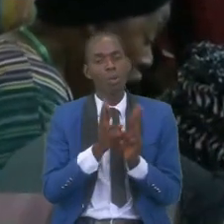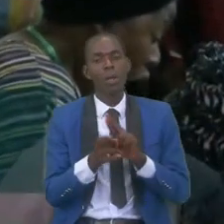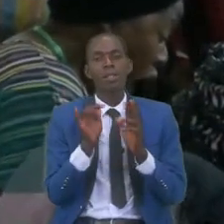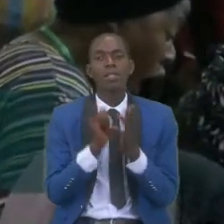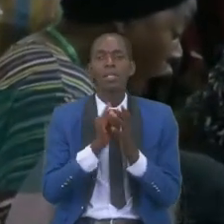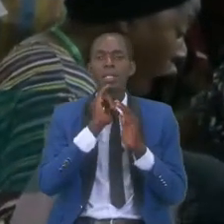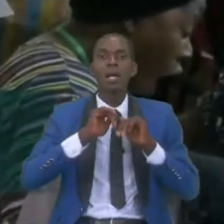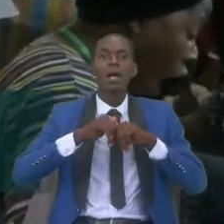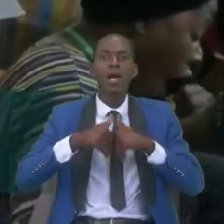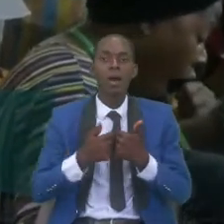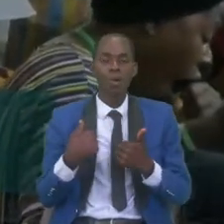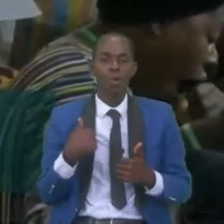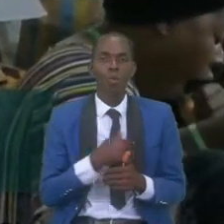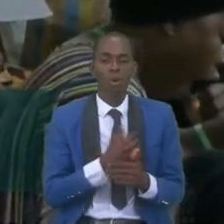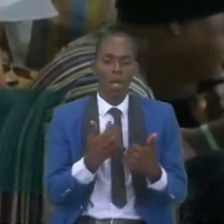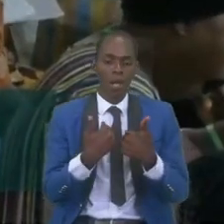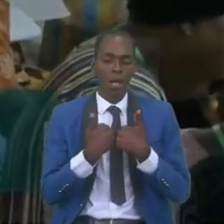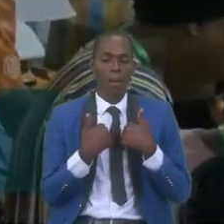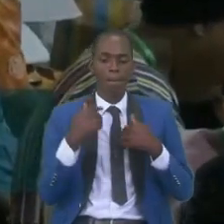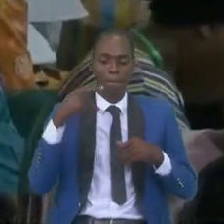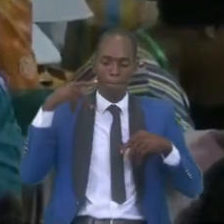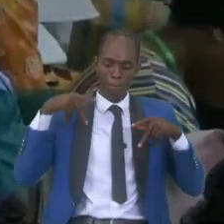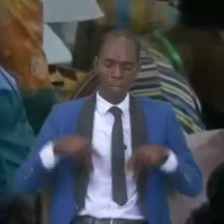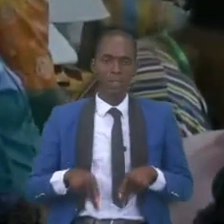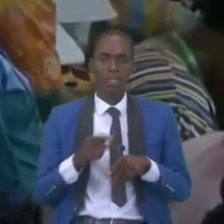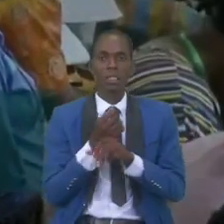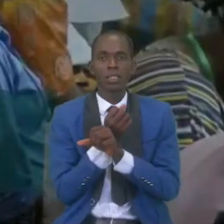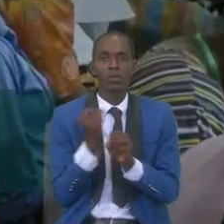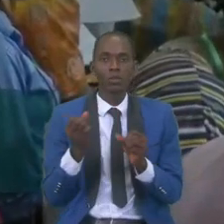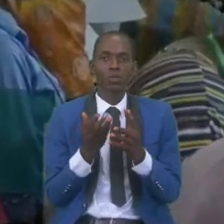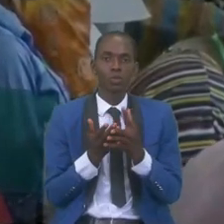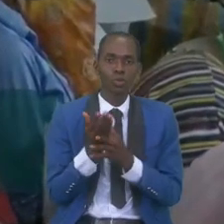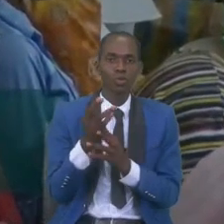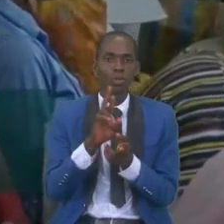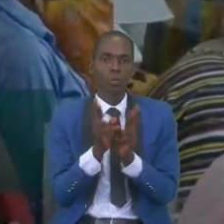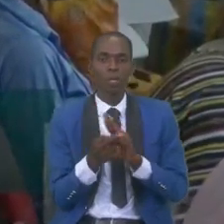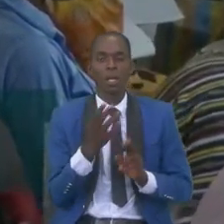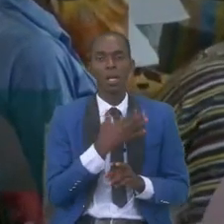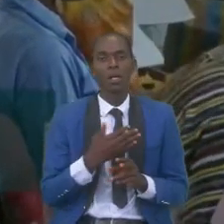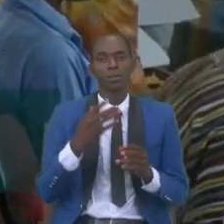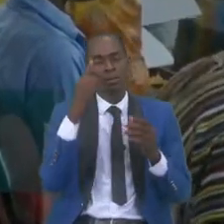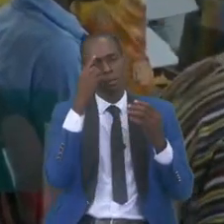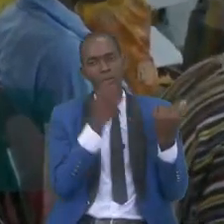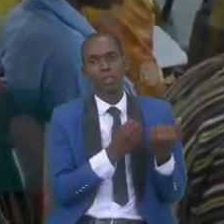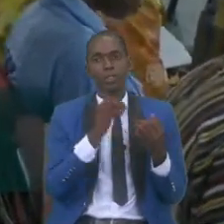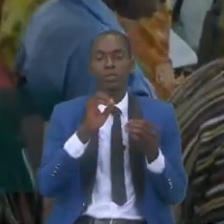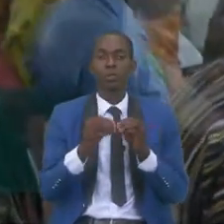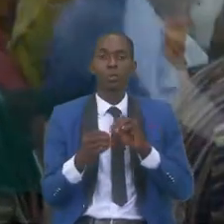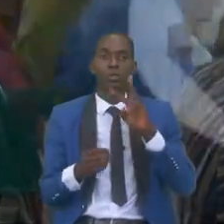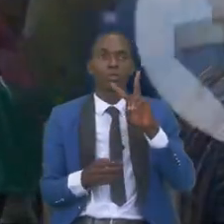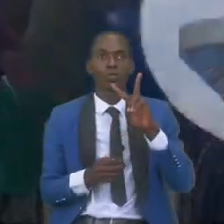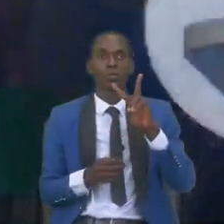have personal salvation, through repentance and through faith. We're coming to number two. Number two